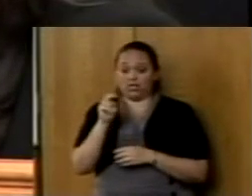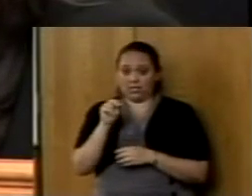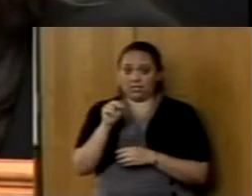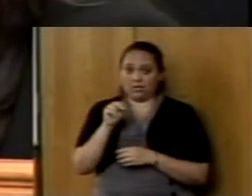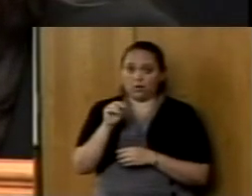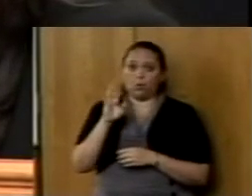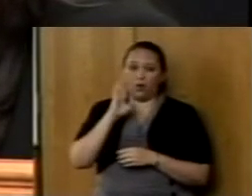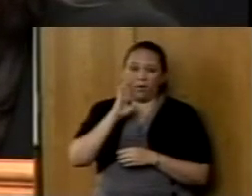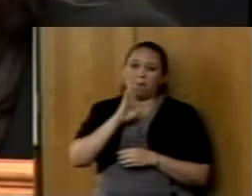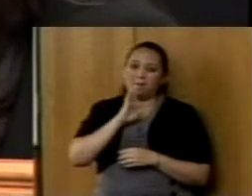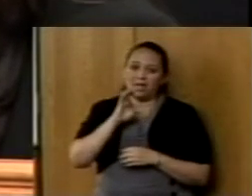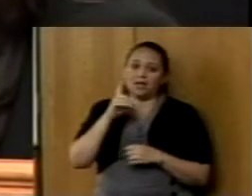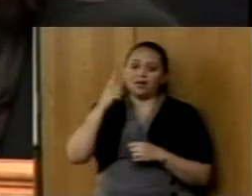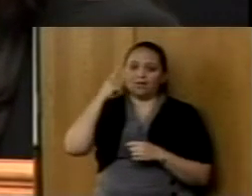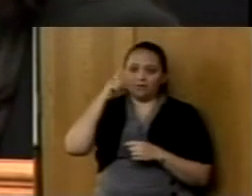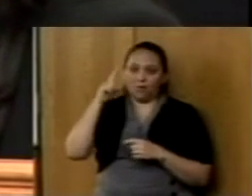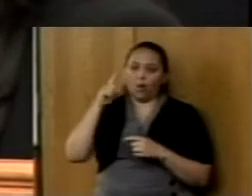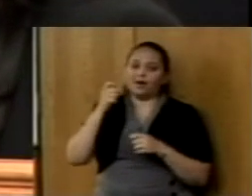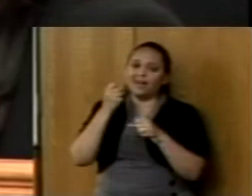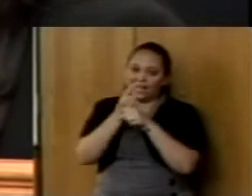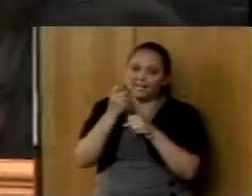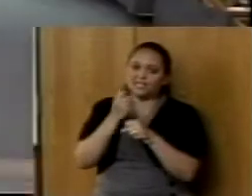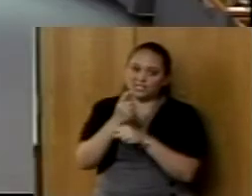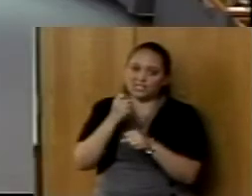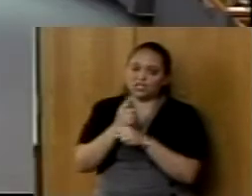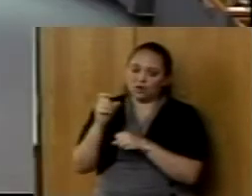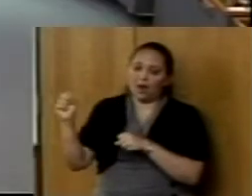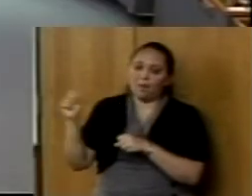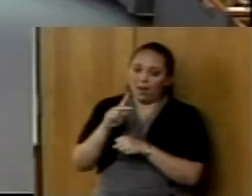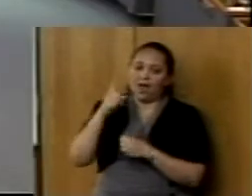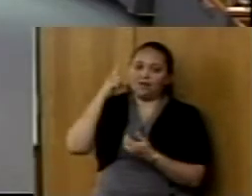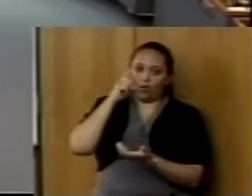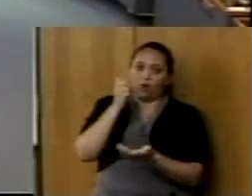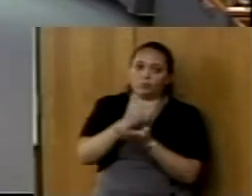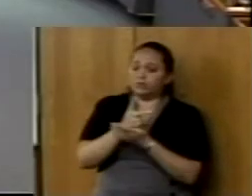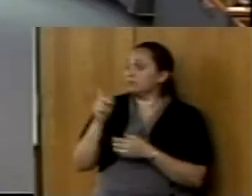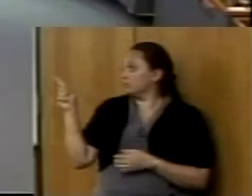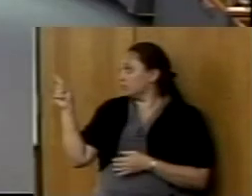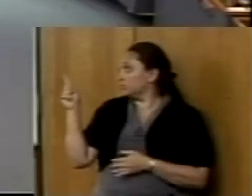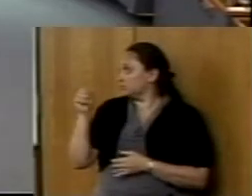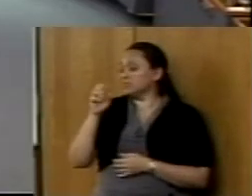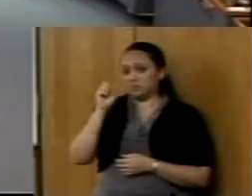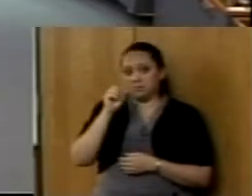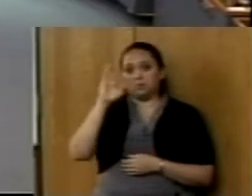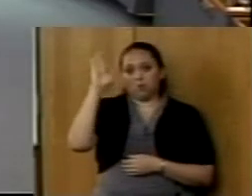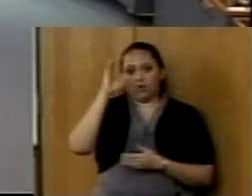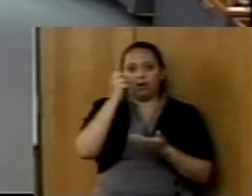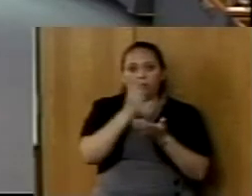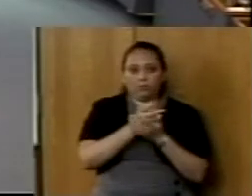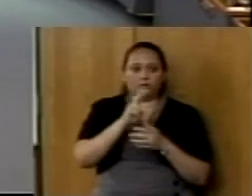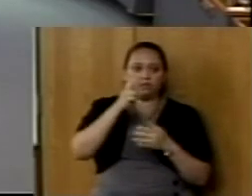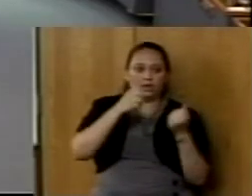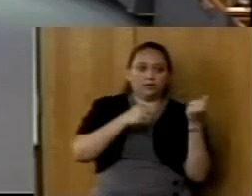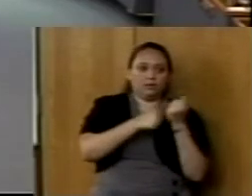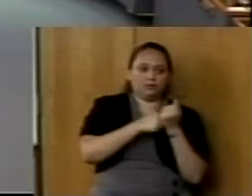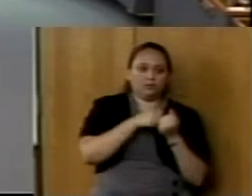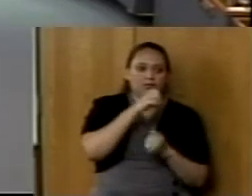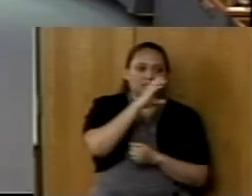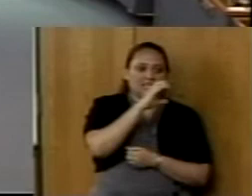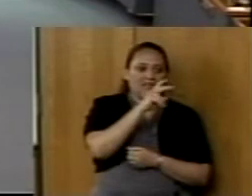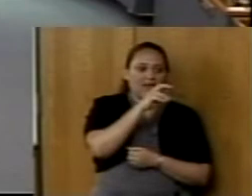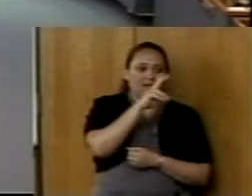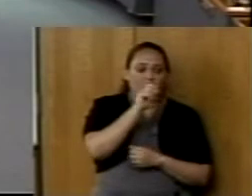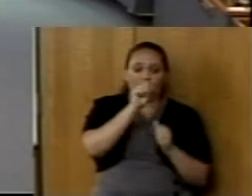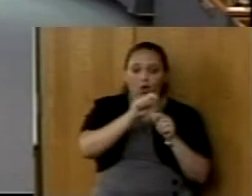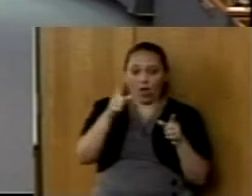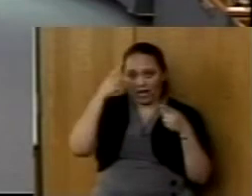come back each year for approval. Mr. Aguilar, you have a motion? Yes, I have a motion to approve. Second. I have a motion by Mr. Aguilar, seconded by Dr. Saavedra. All in